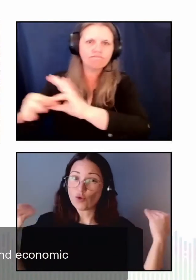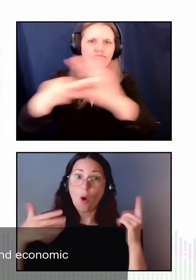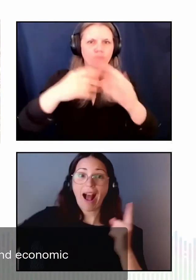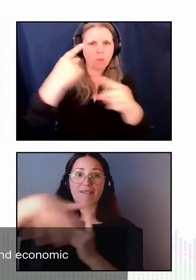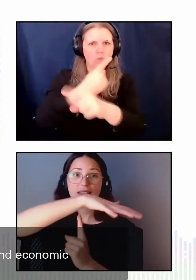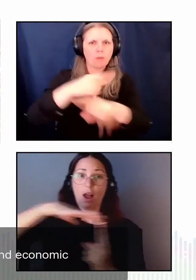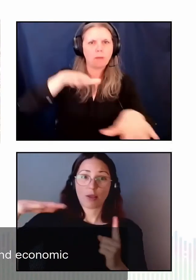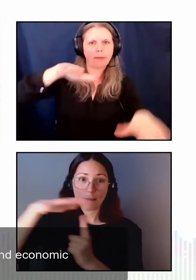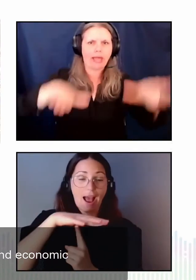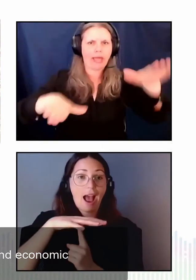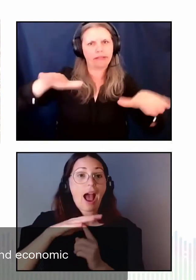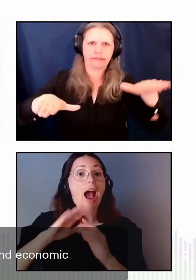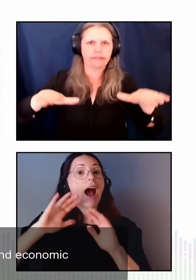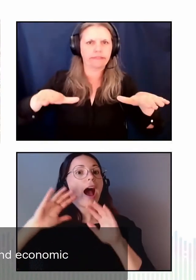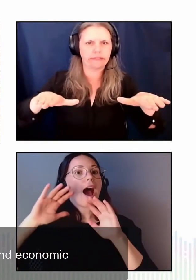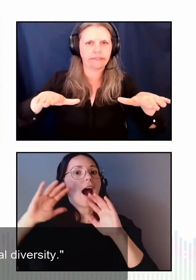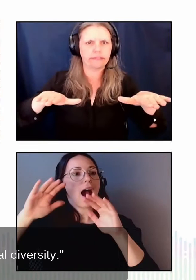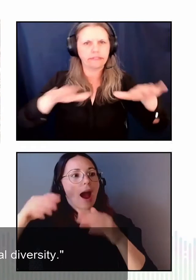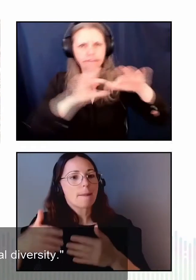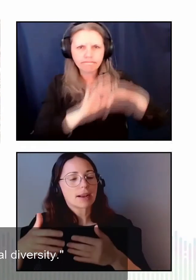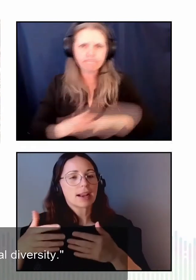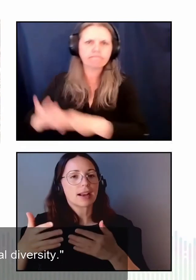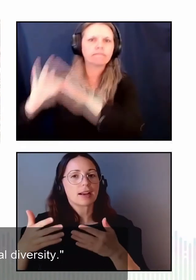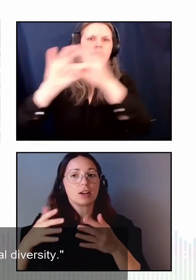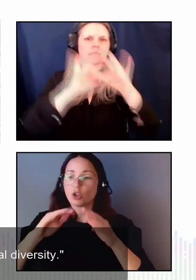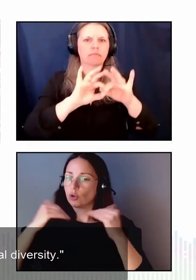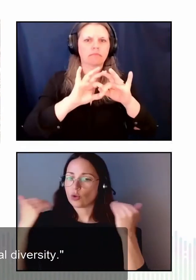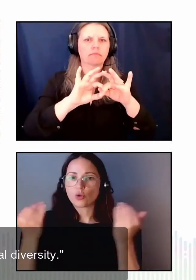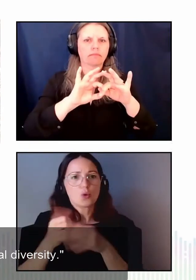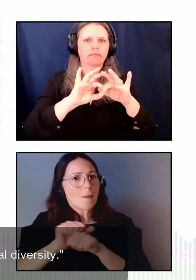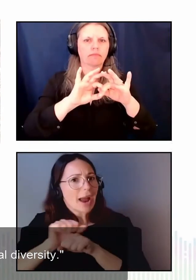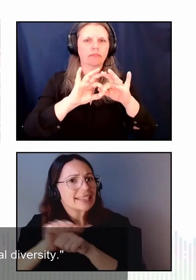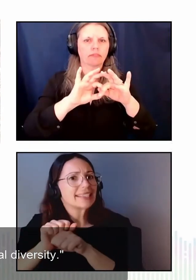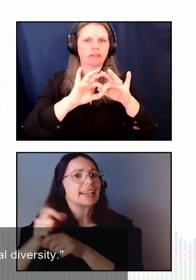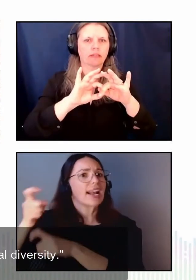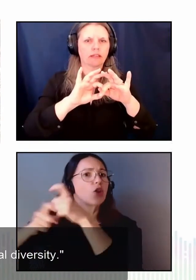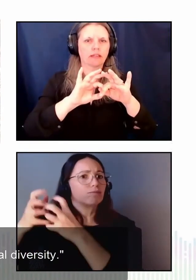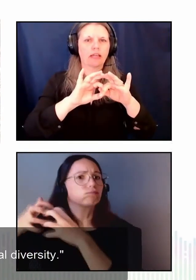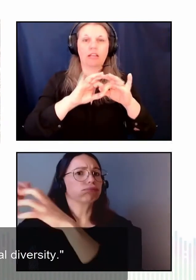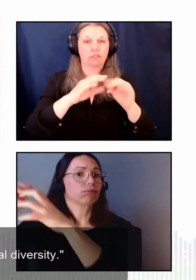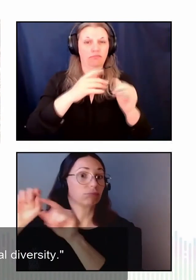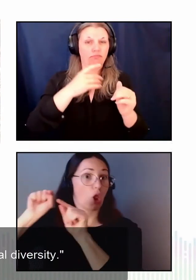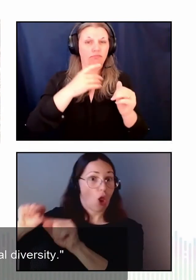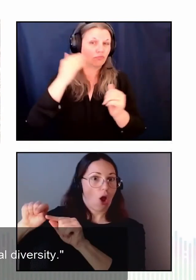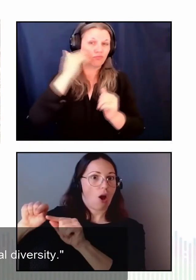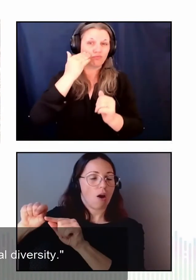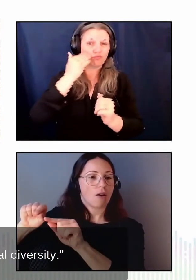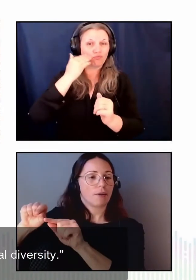worldwide views and economic practices was abundant,